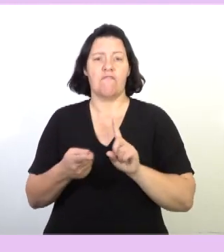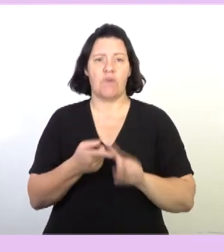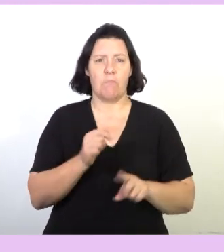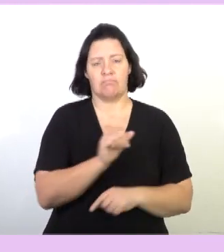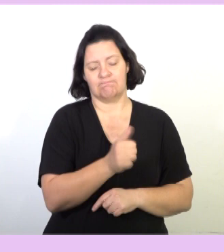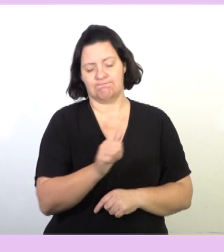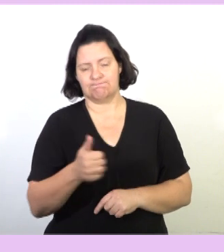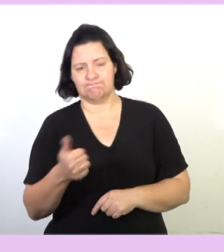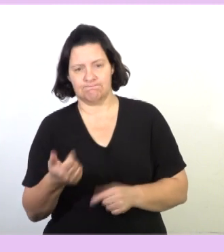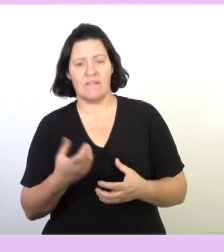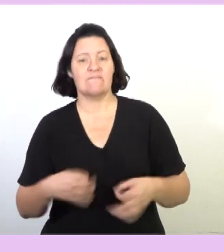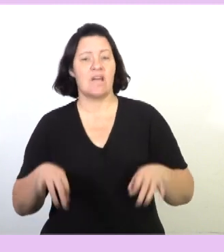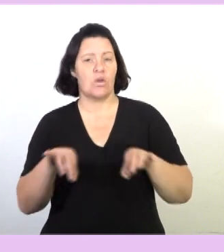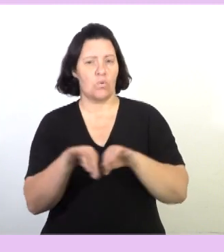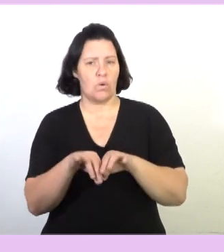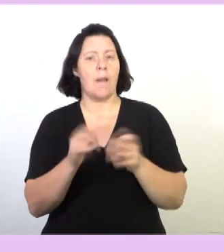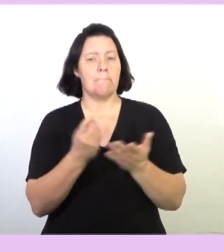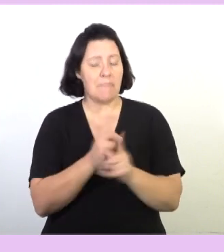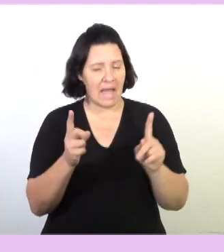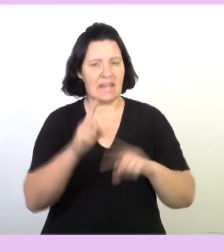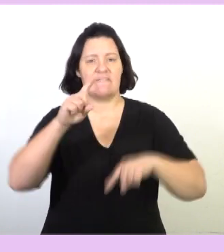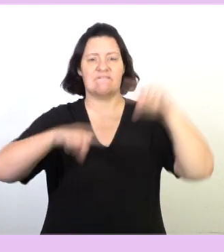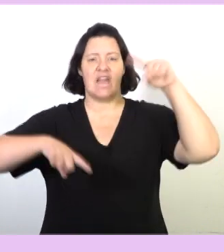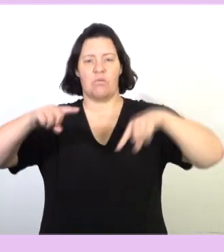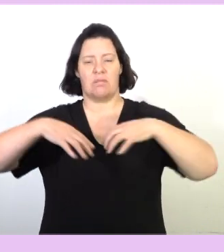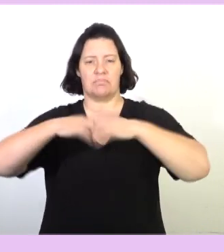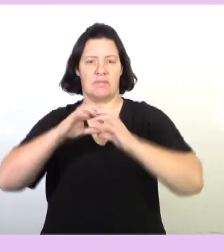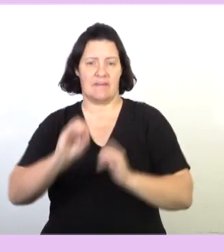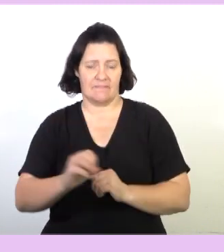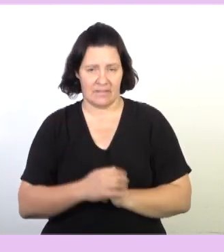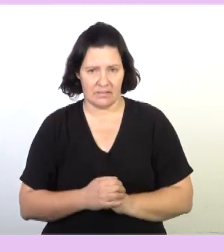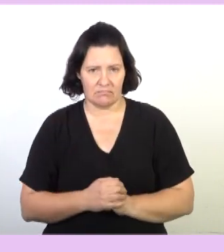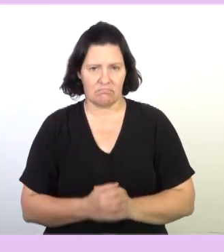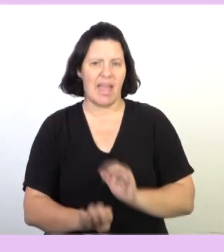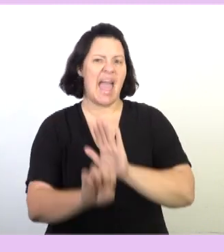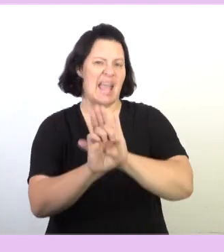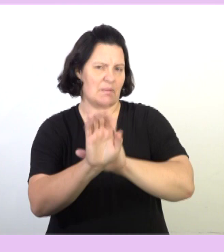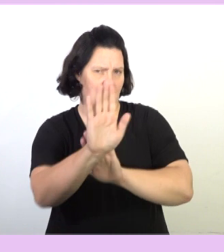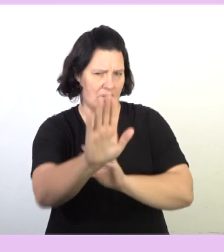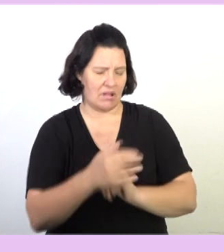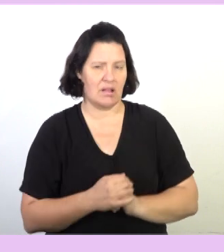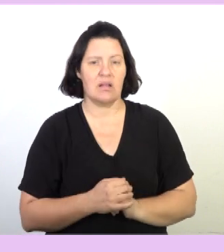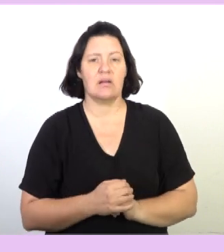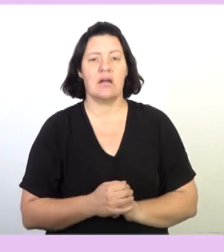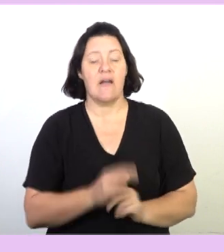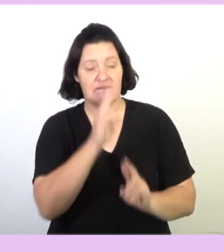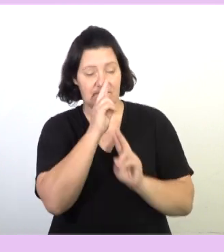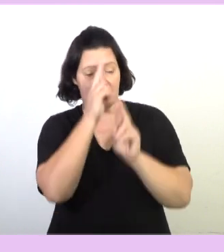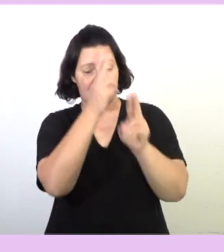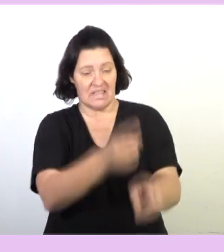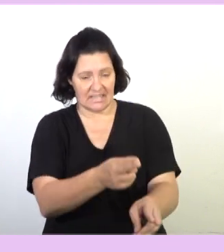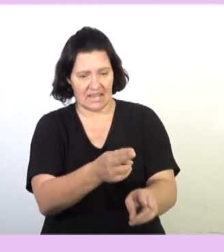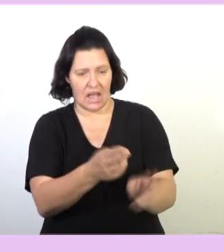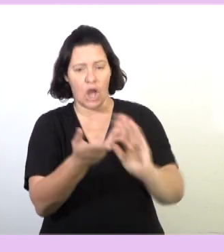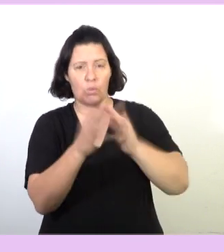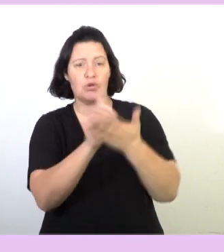consecutive values with a set of variables. Here is an example. The number of visitors to a